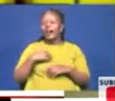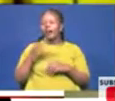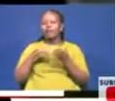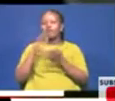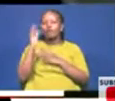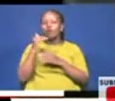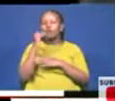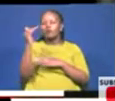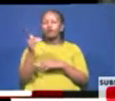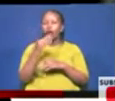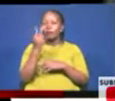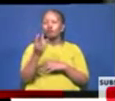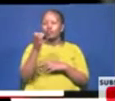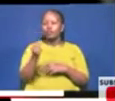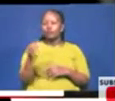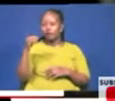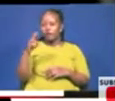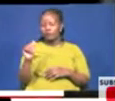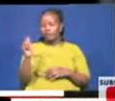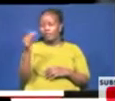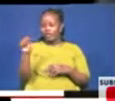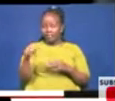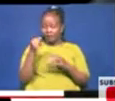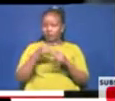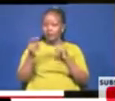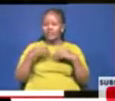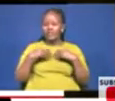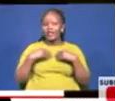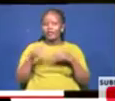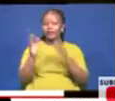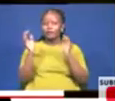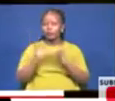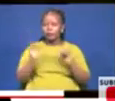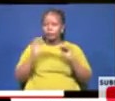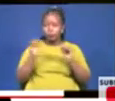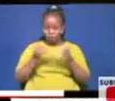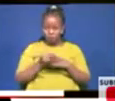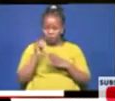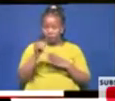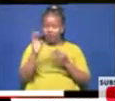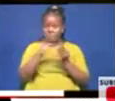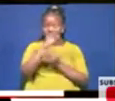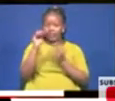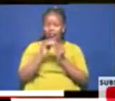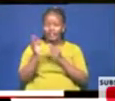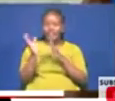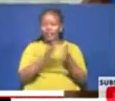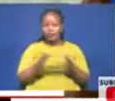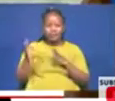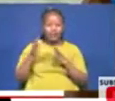25 grams, a standard that the companies had not complied with. It's not the entire brand that is banned, it's a